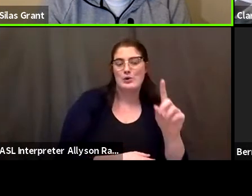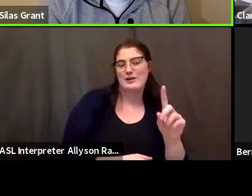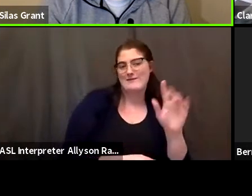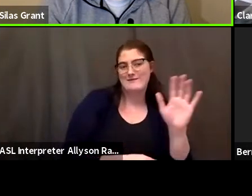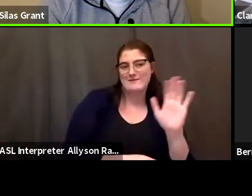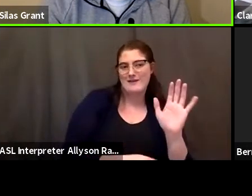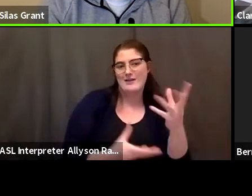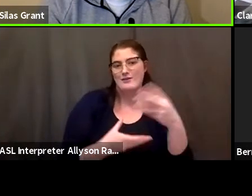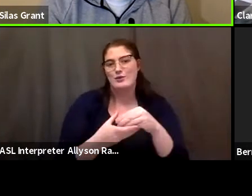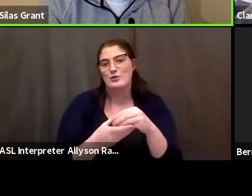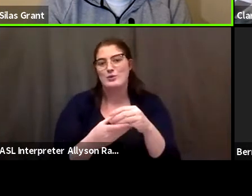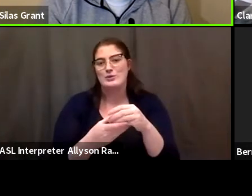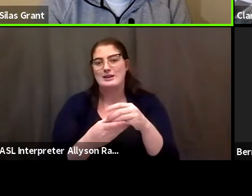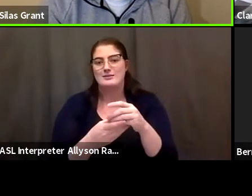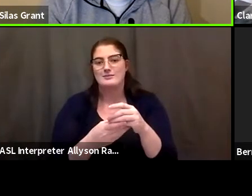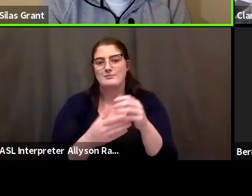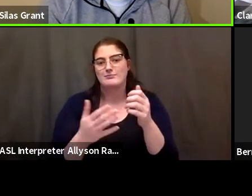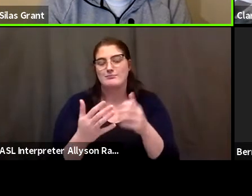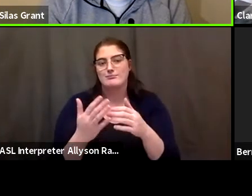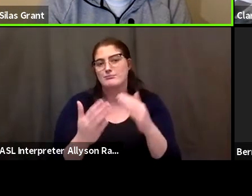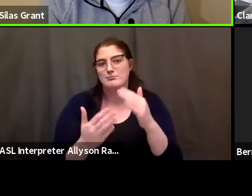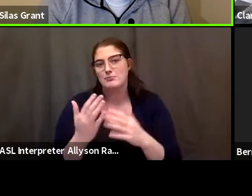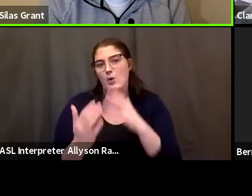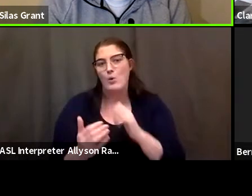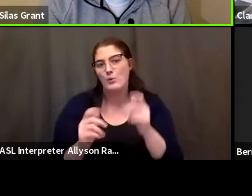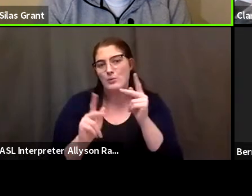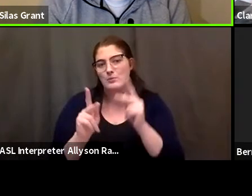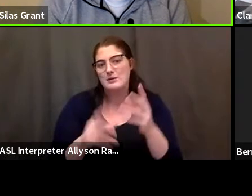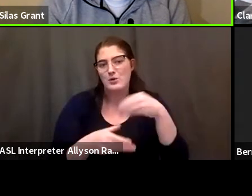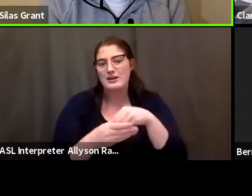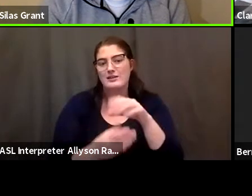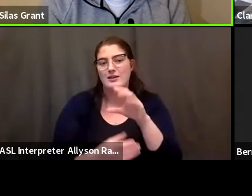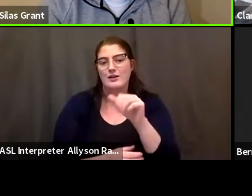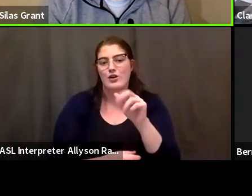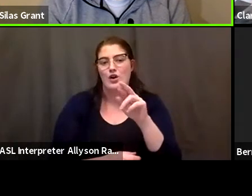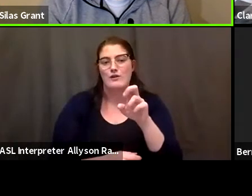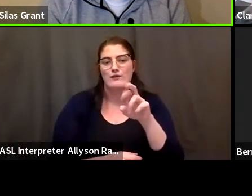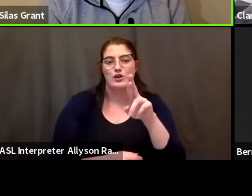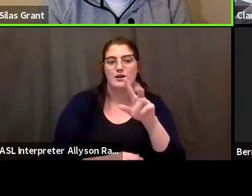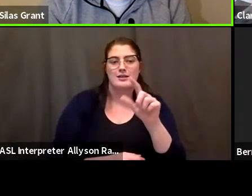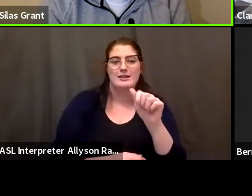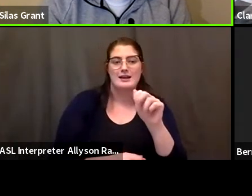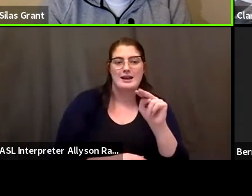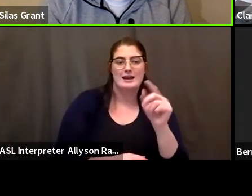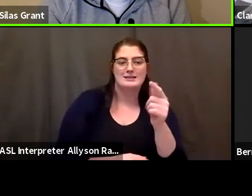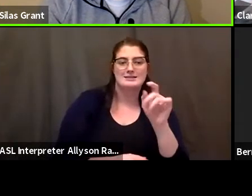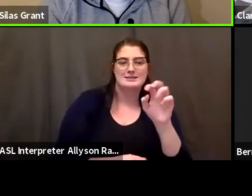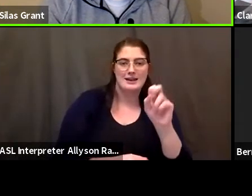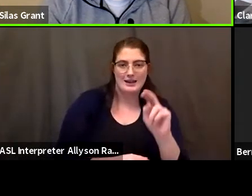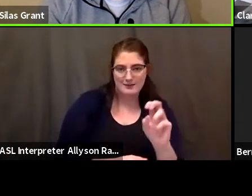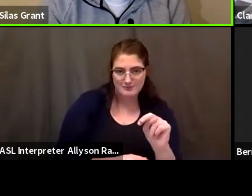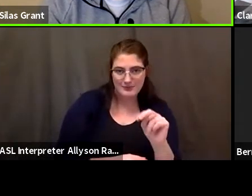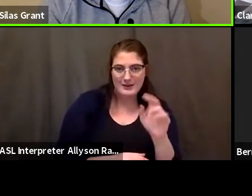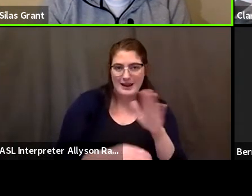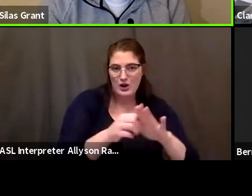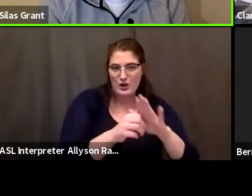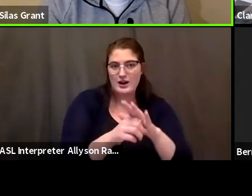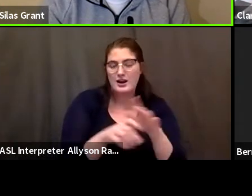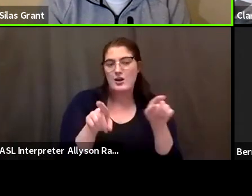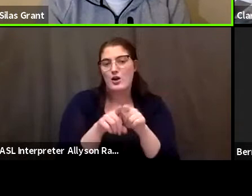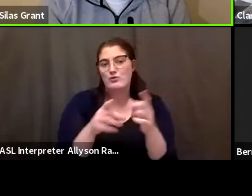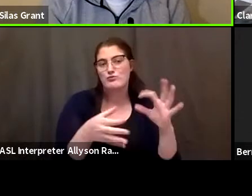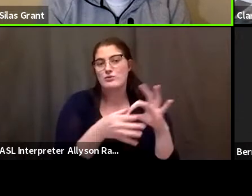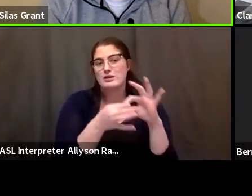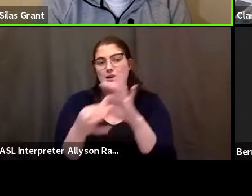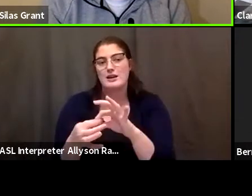Carver-Langston area. We were also able to participate in a partnership with an organization called Saving Our